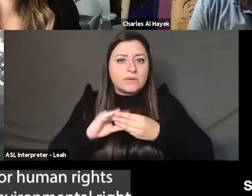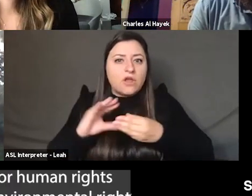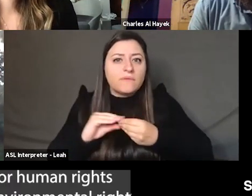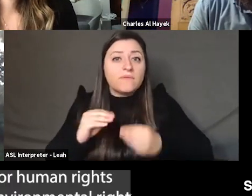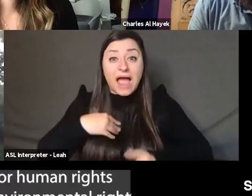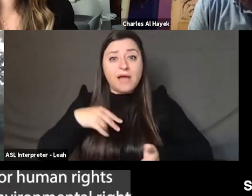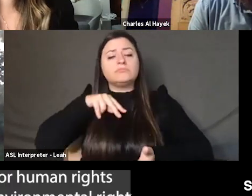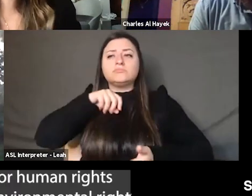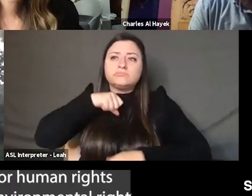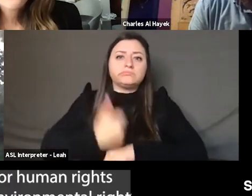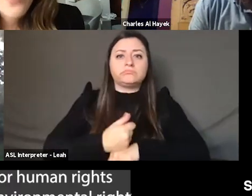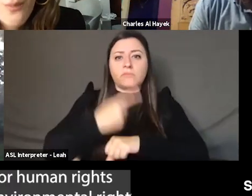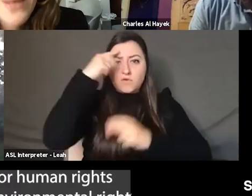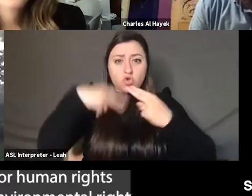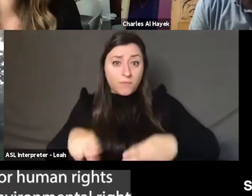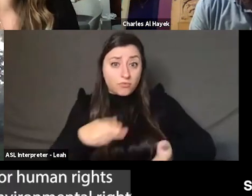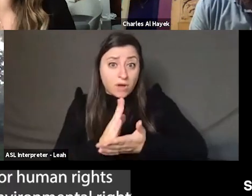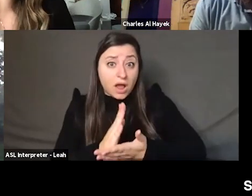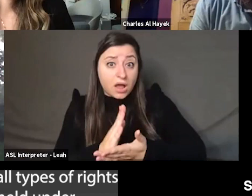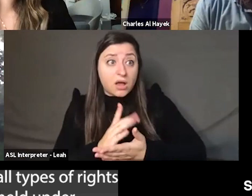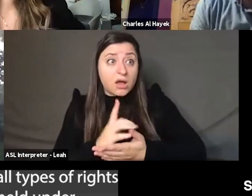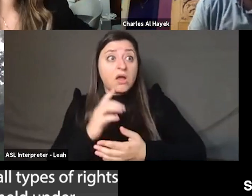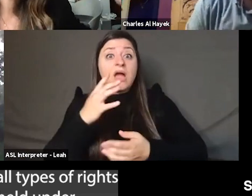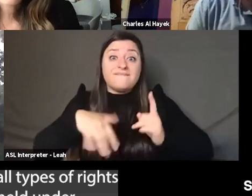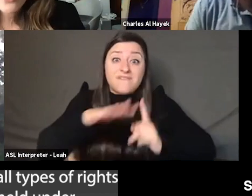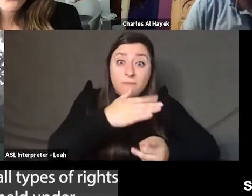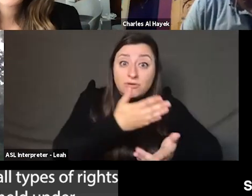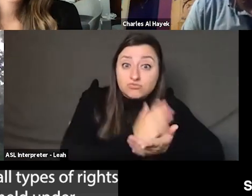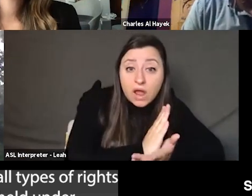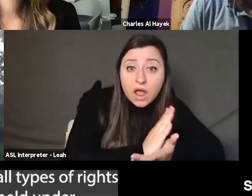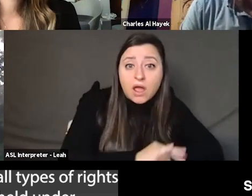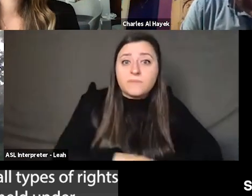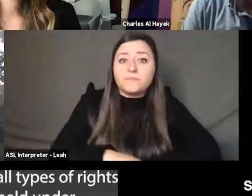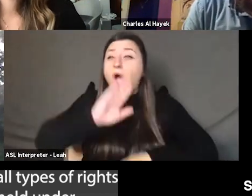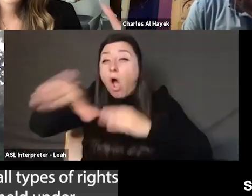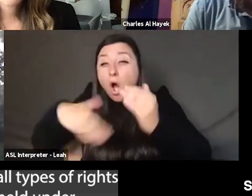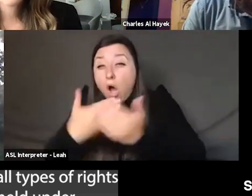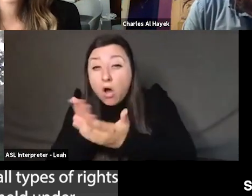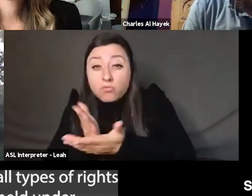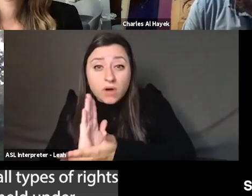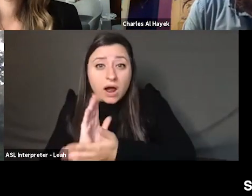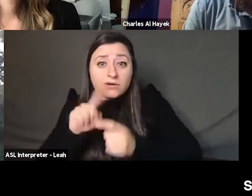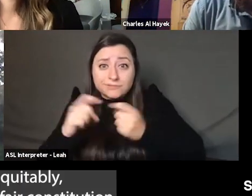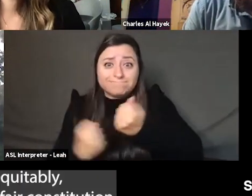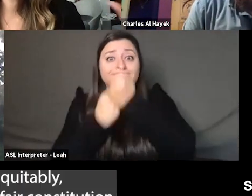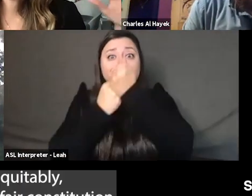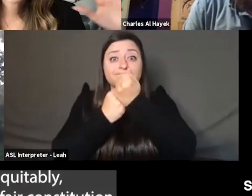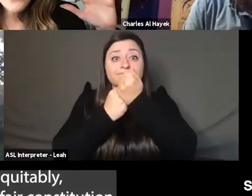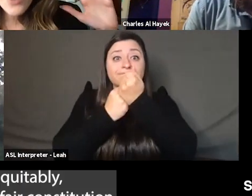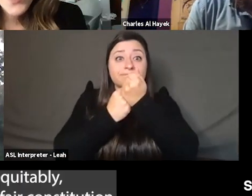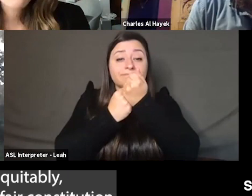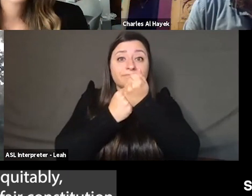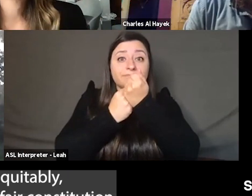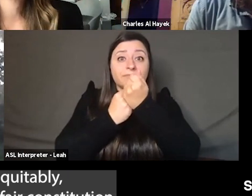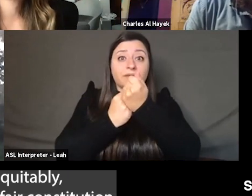human rights, and I stand for environmental right, and I stand for all types of rights to be upheld